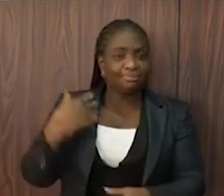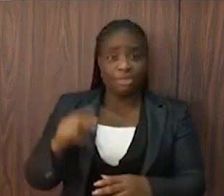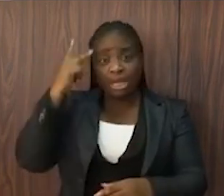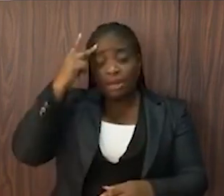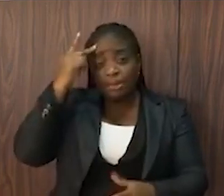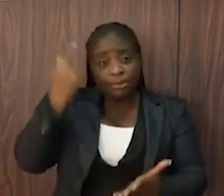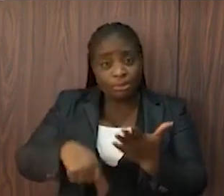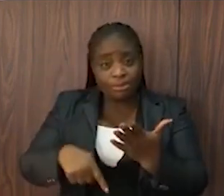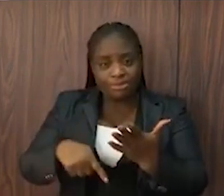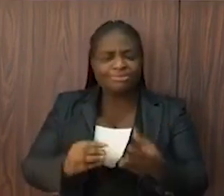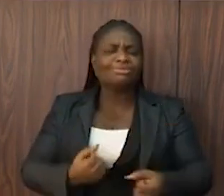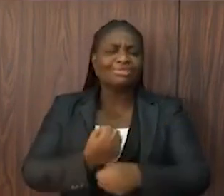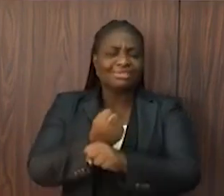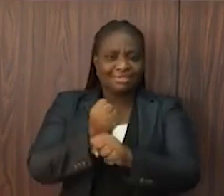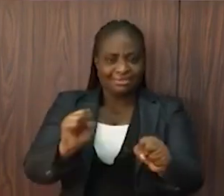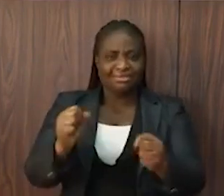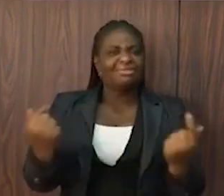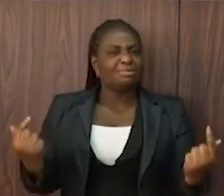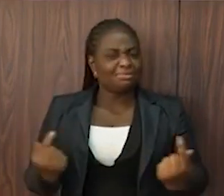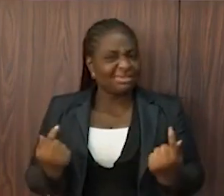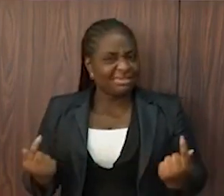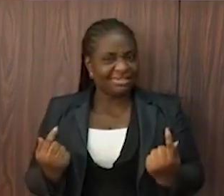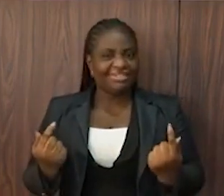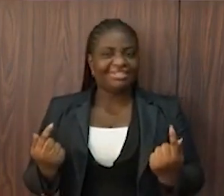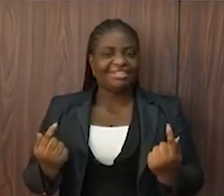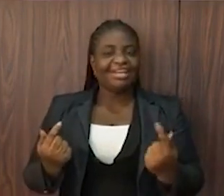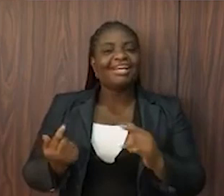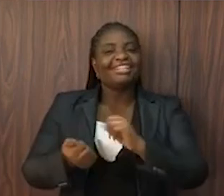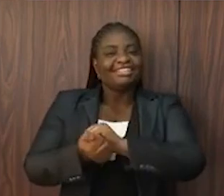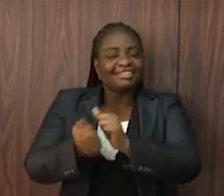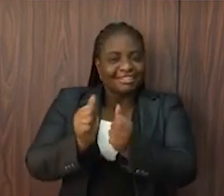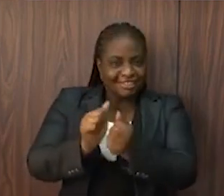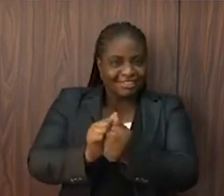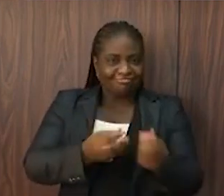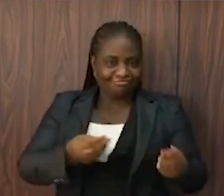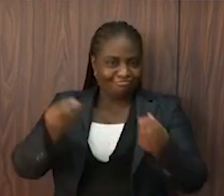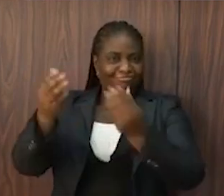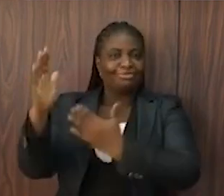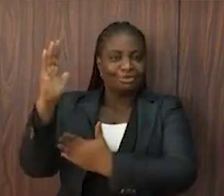purpose was to redeem us from sin and reconcile us to God.